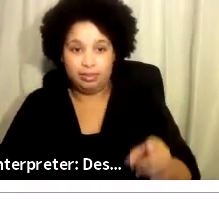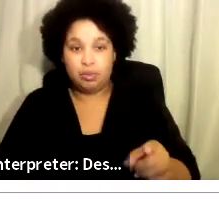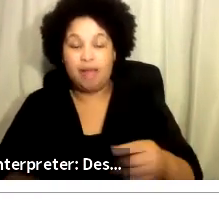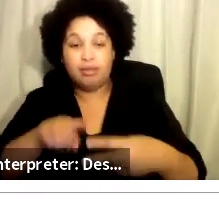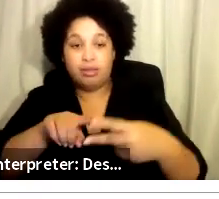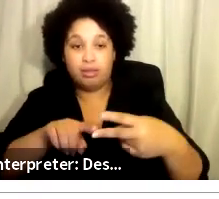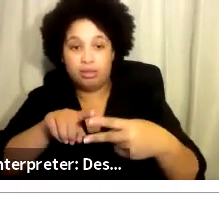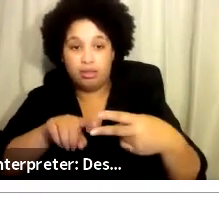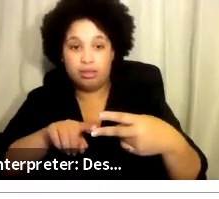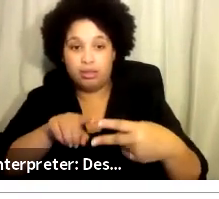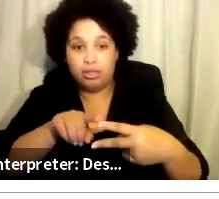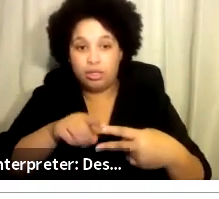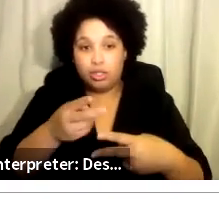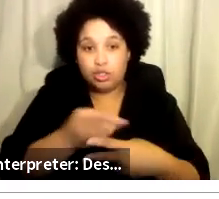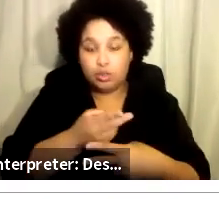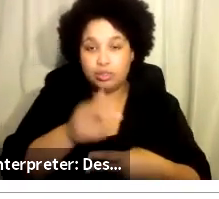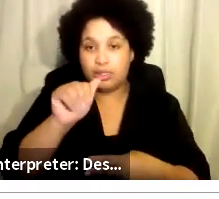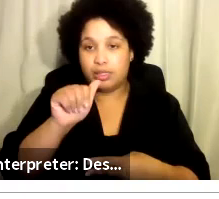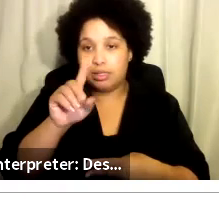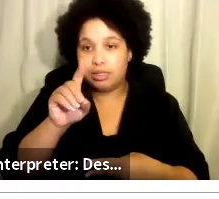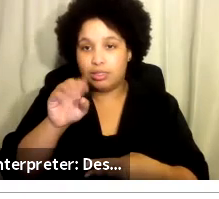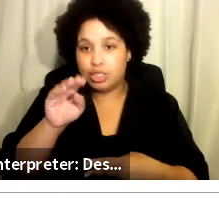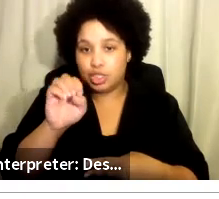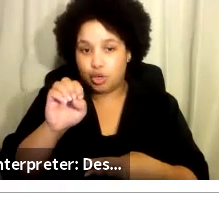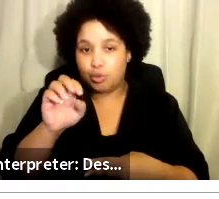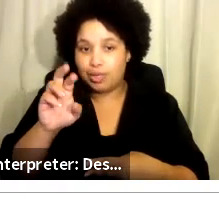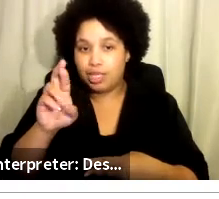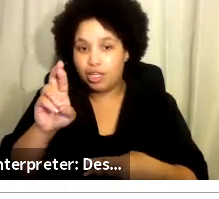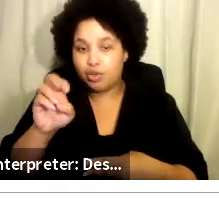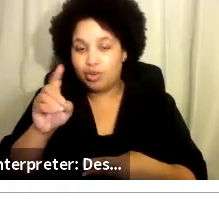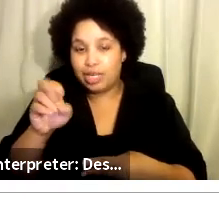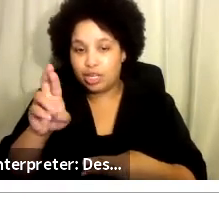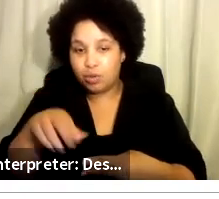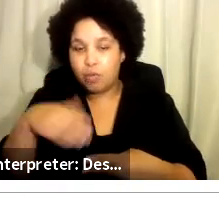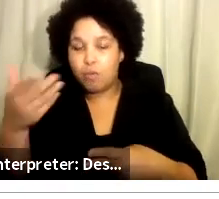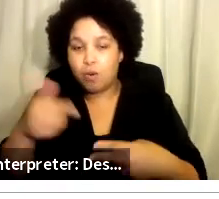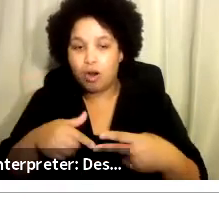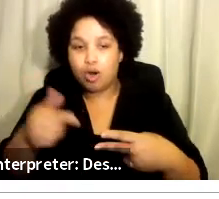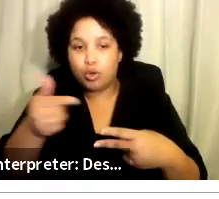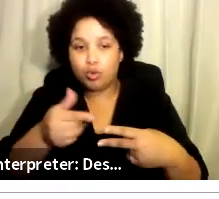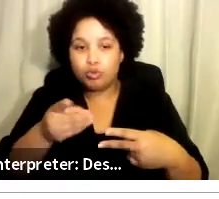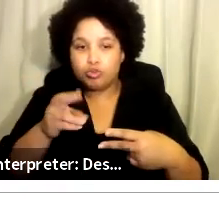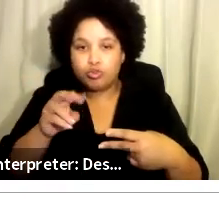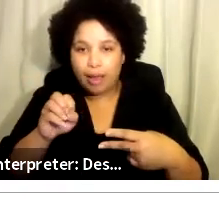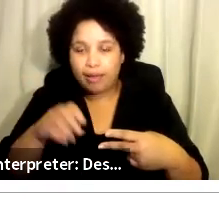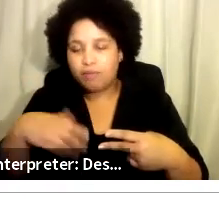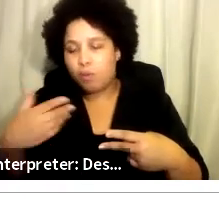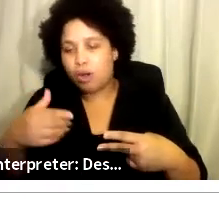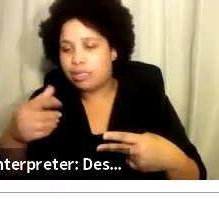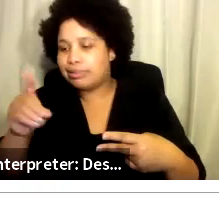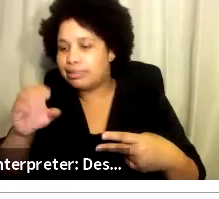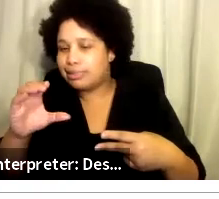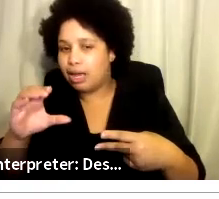choose if you're using Adobe Reader or if you're using Google Drive or Doc Hub for cell